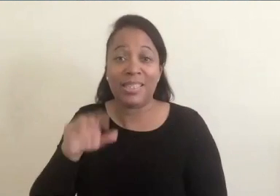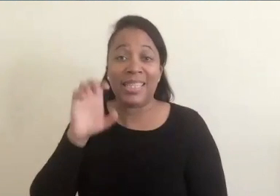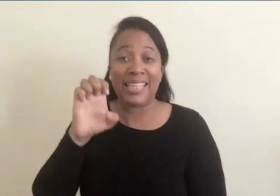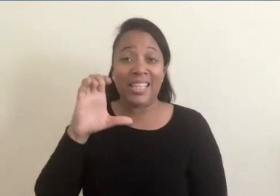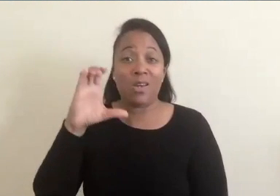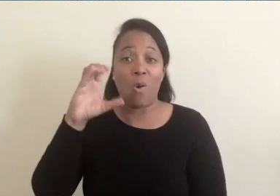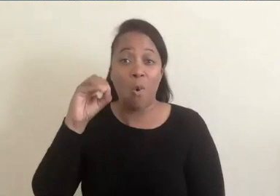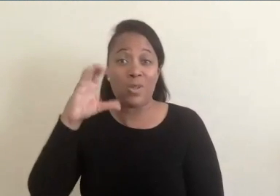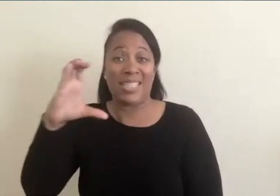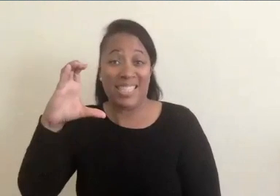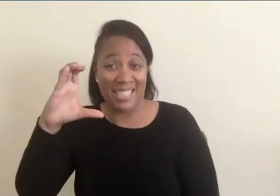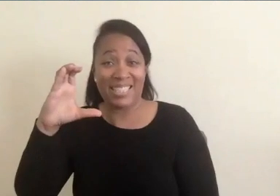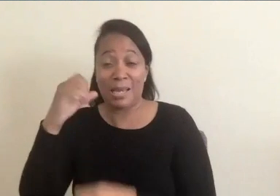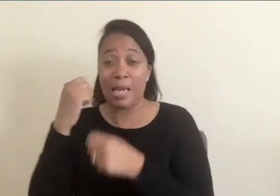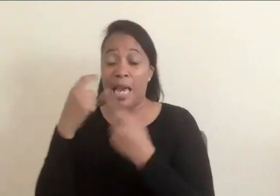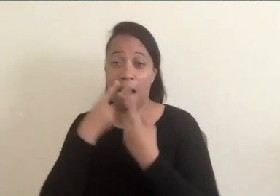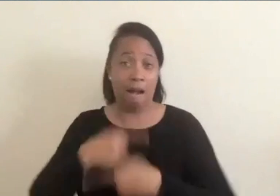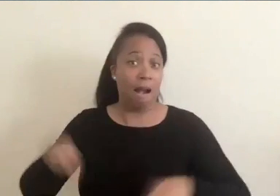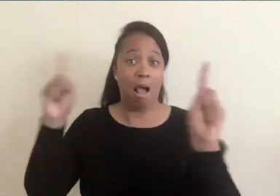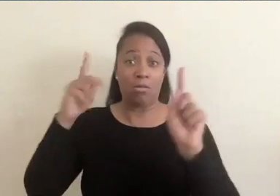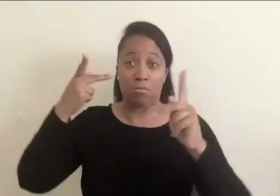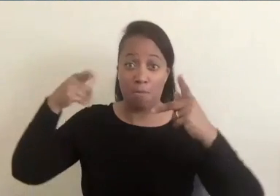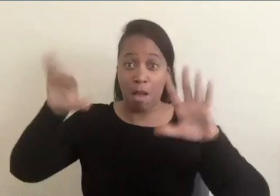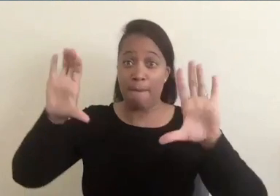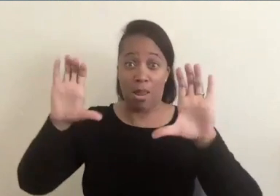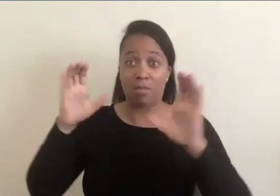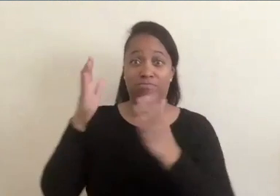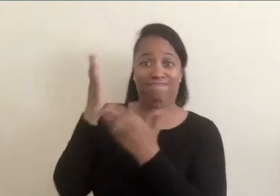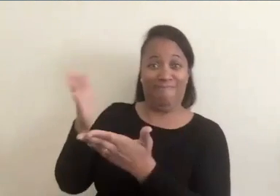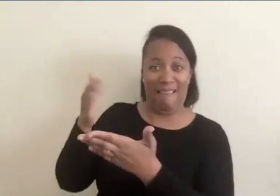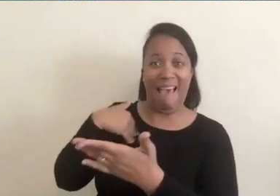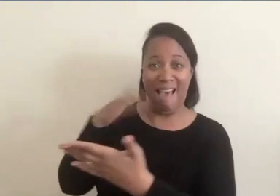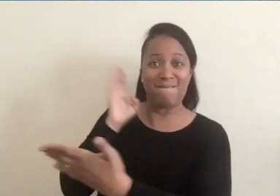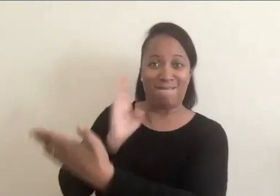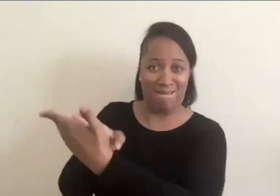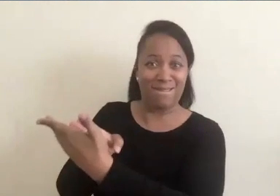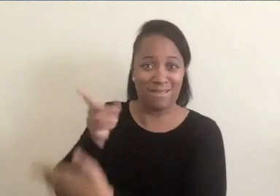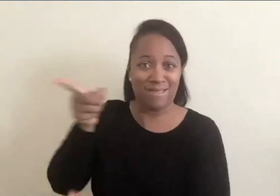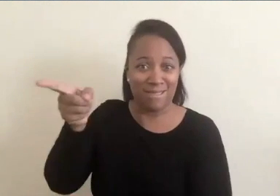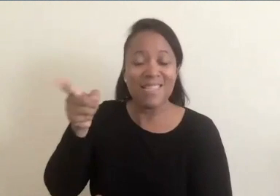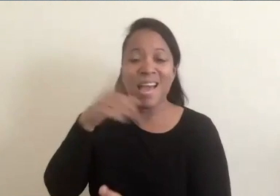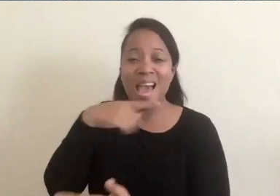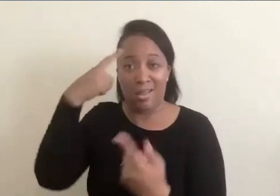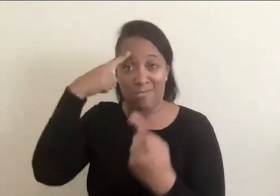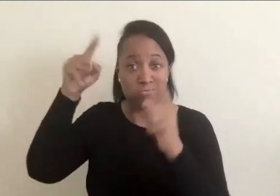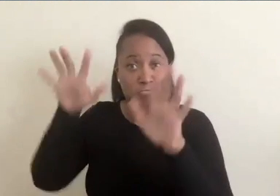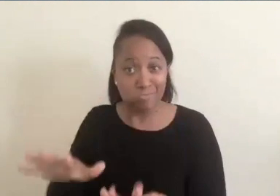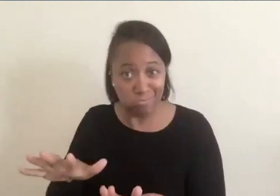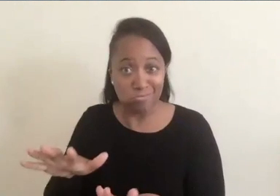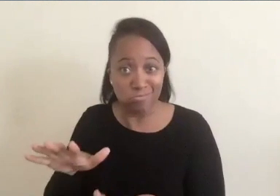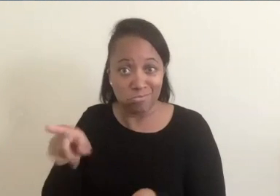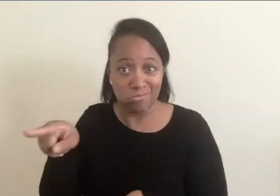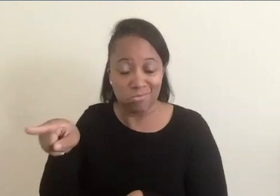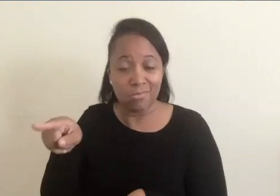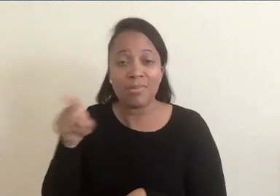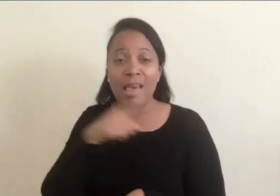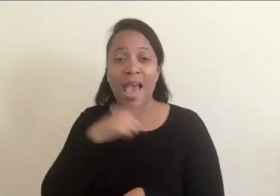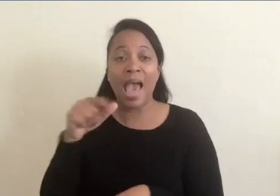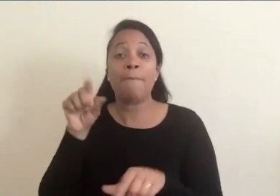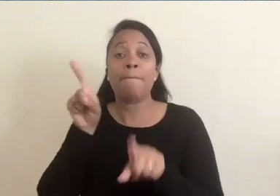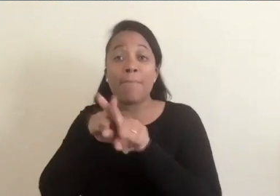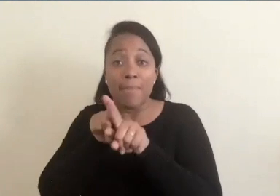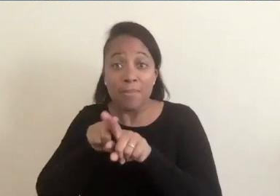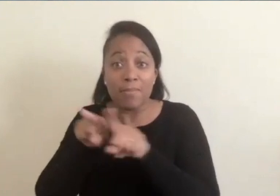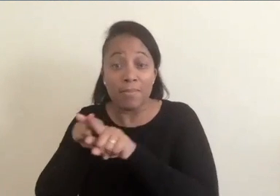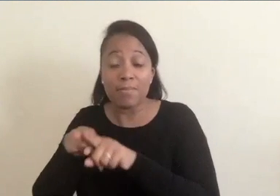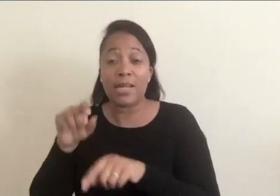words, the EEOC made it public that there was this claim and it was settled and the terms, and the employer also had to put